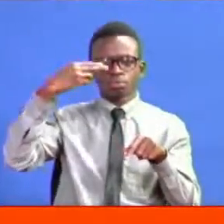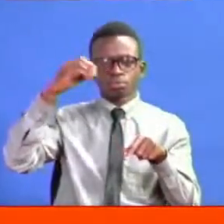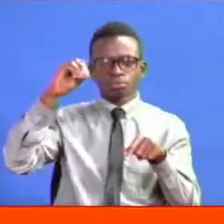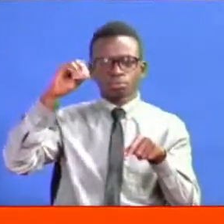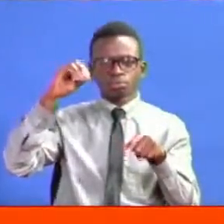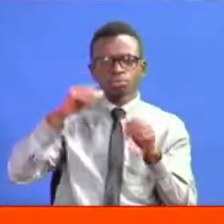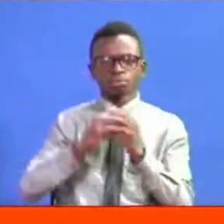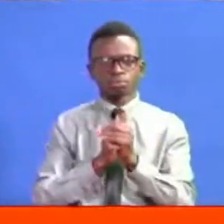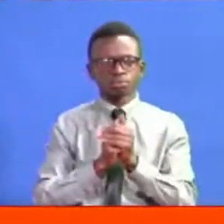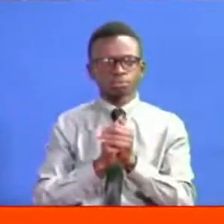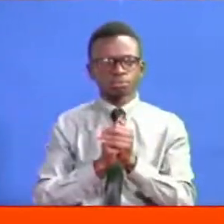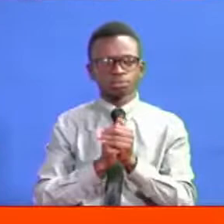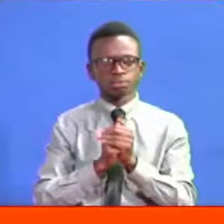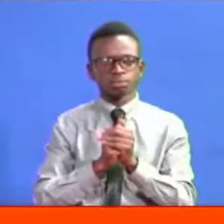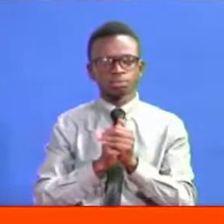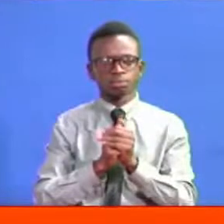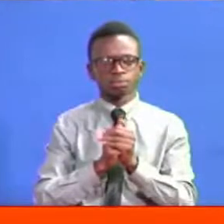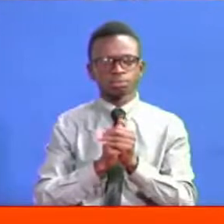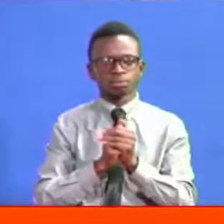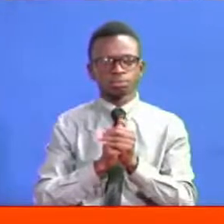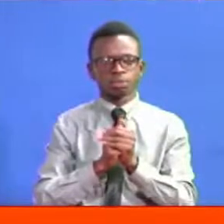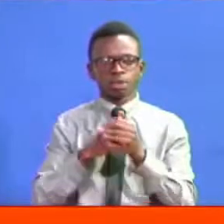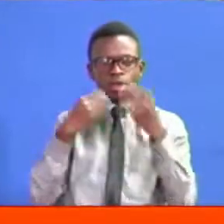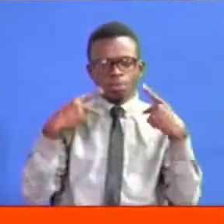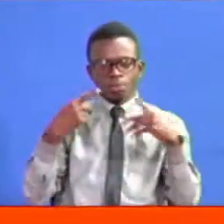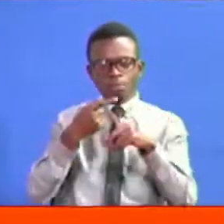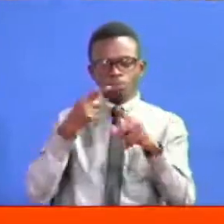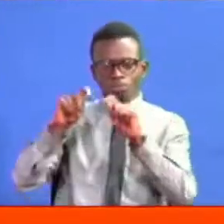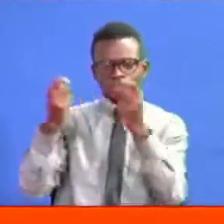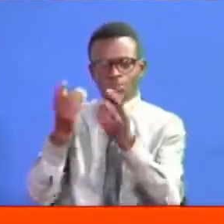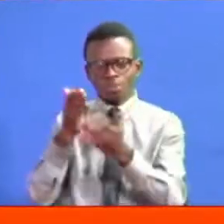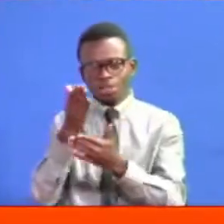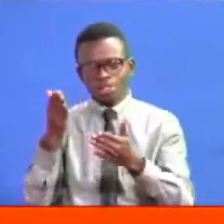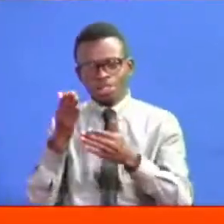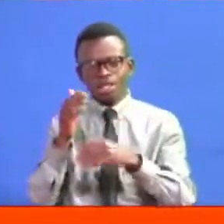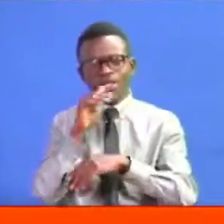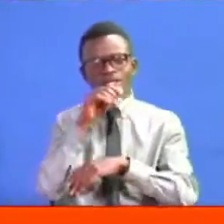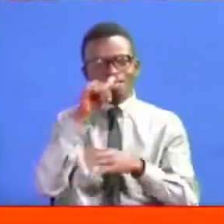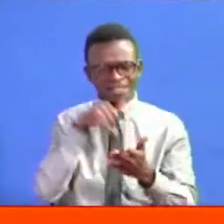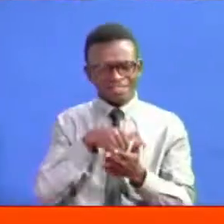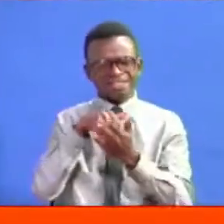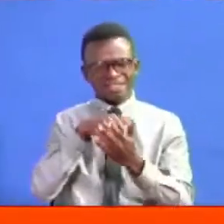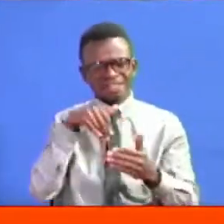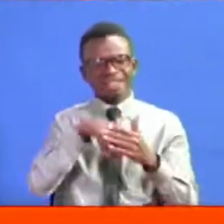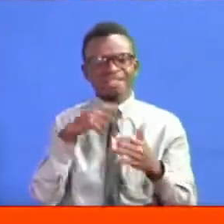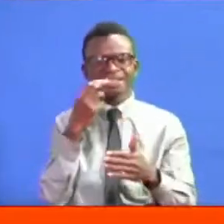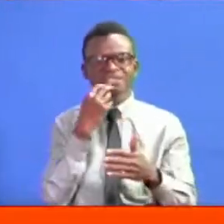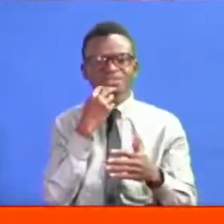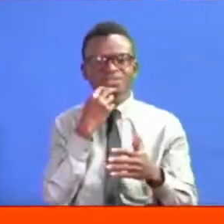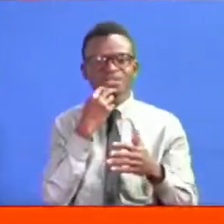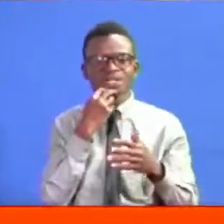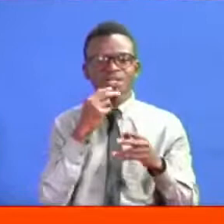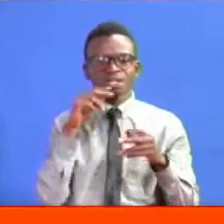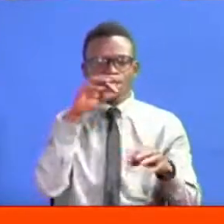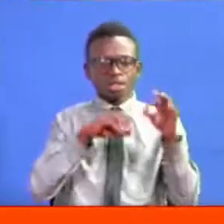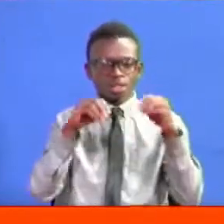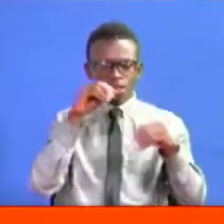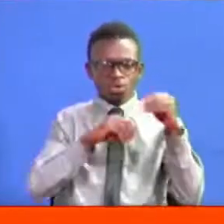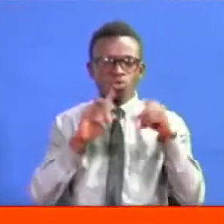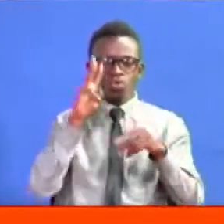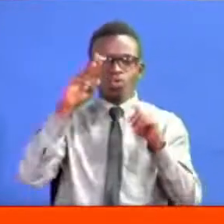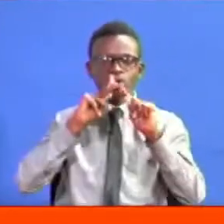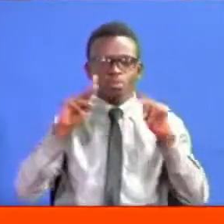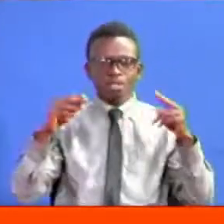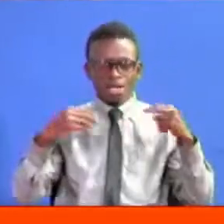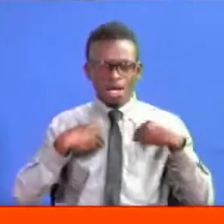Karanja Kibicho. Allied leaders vouched for the Ruto Gachagua ticket, while insisting that the Tuesday polls will be peaceful, despite raising claims that plans